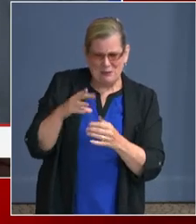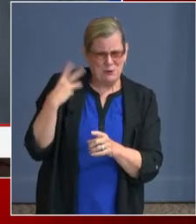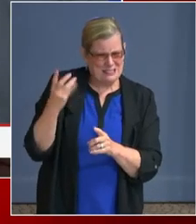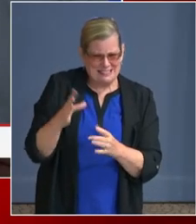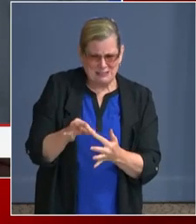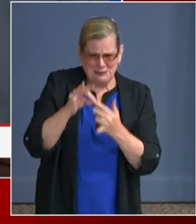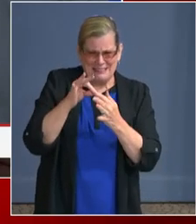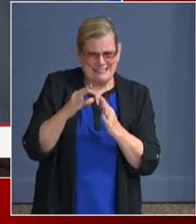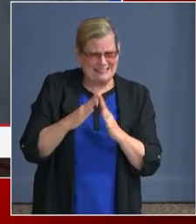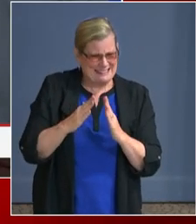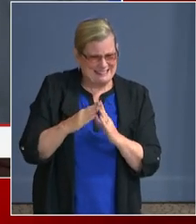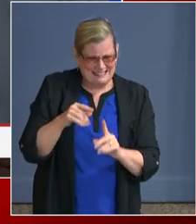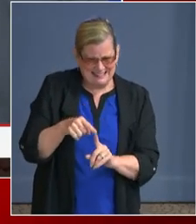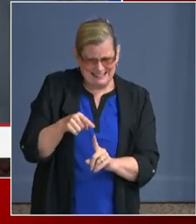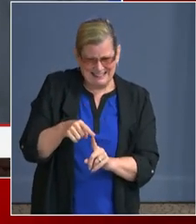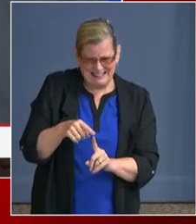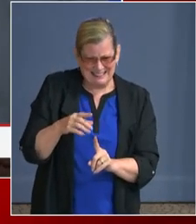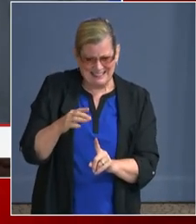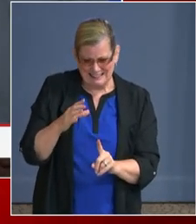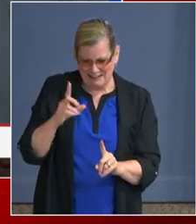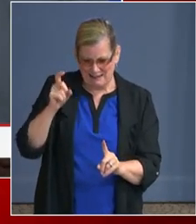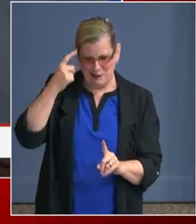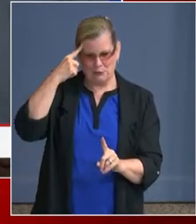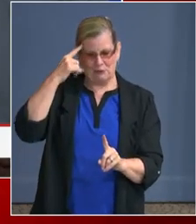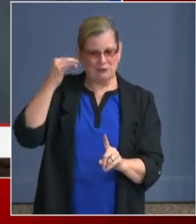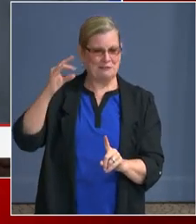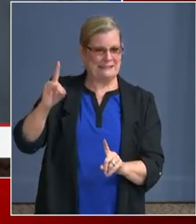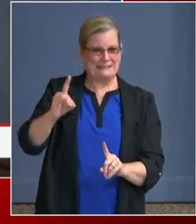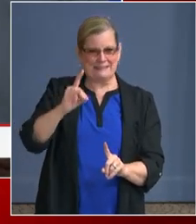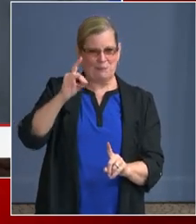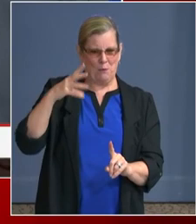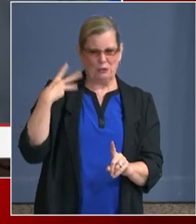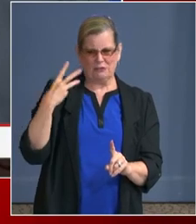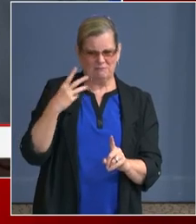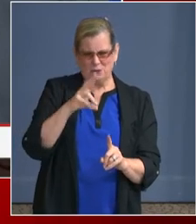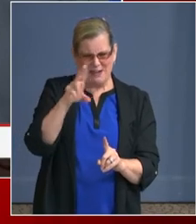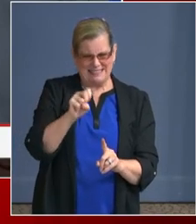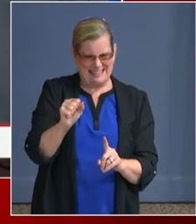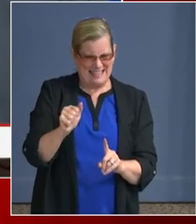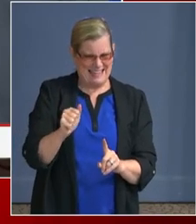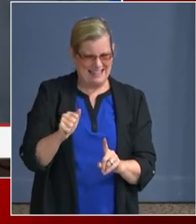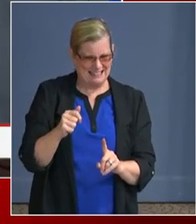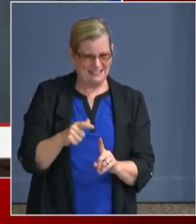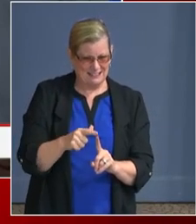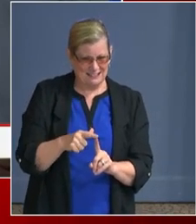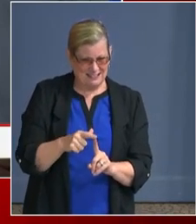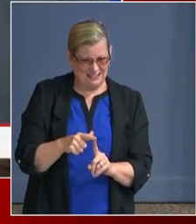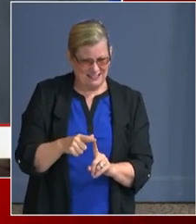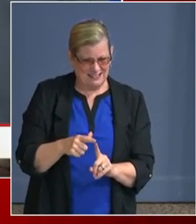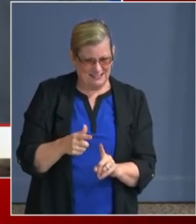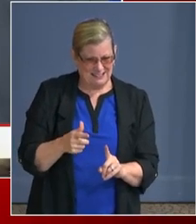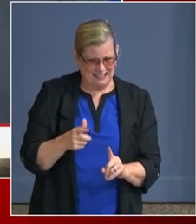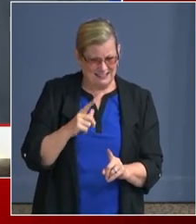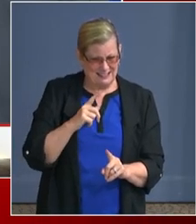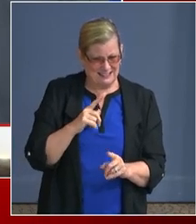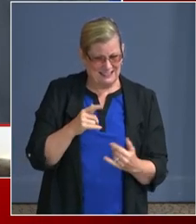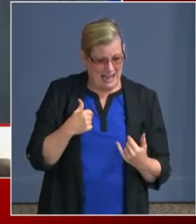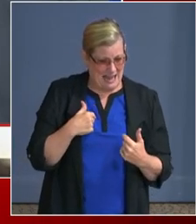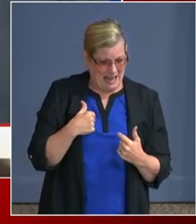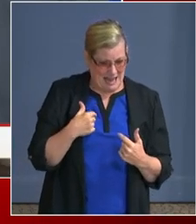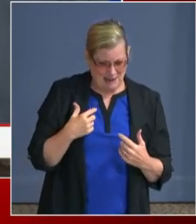chief executive for the district not being called a governor, even though the chief executive for the district has